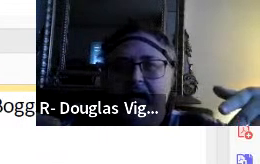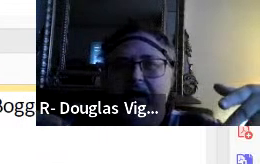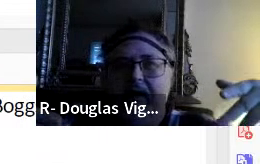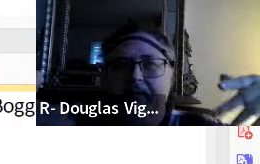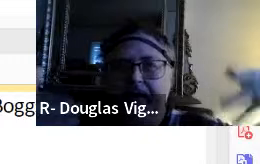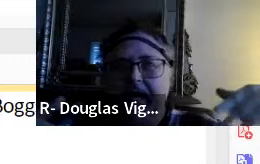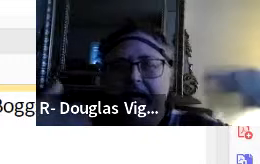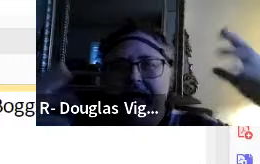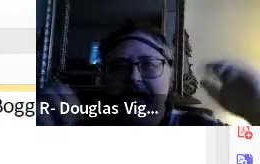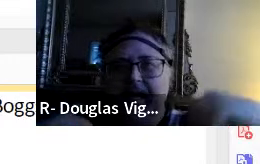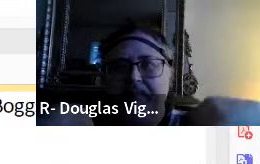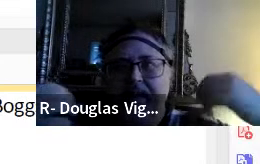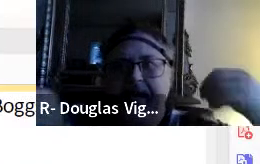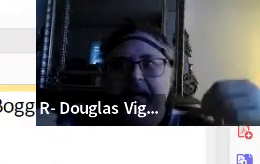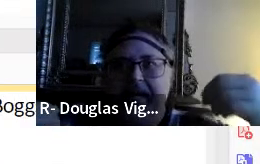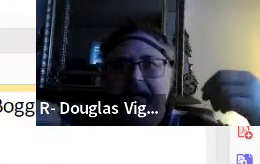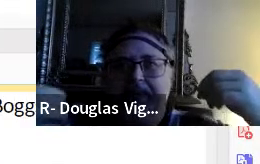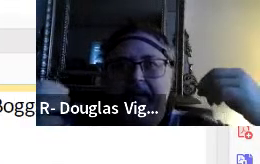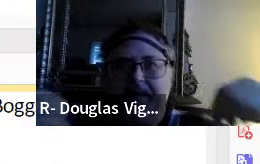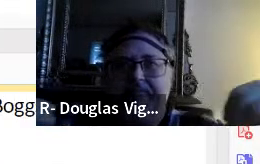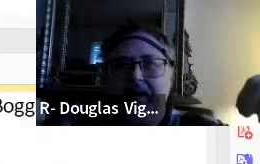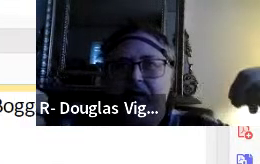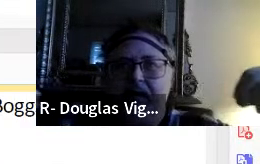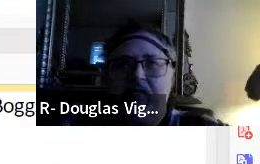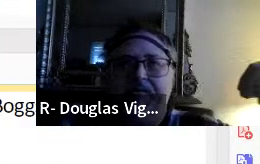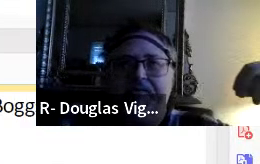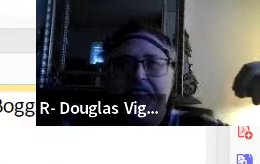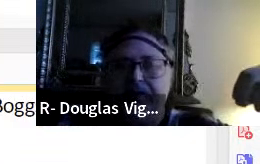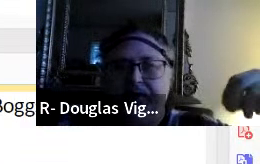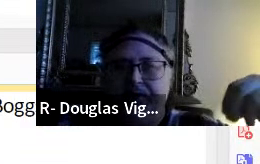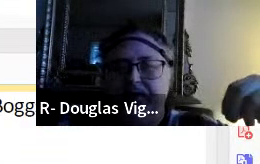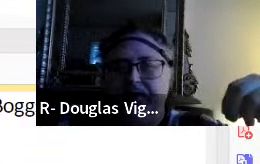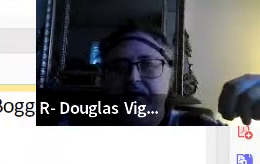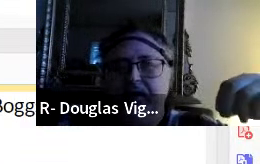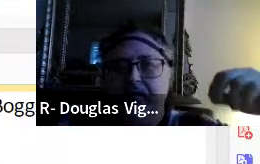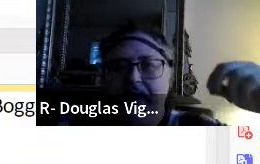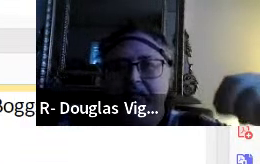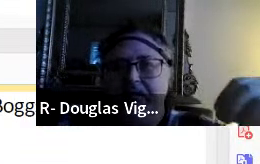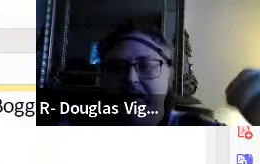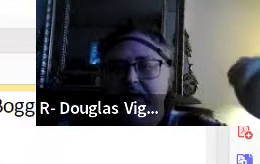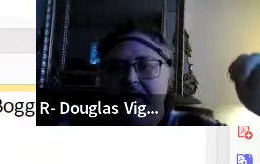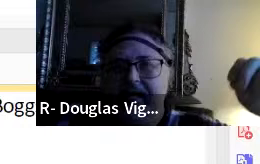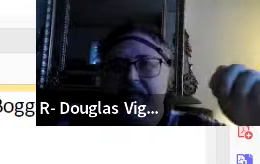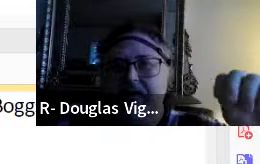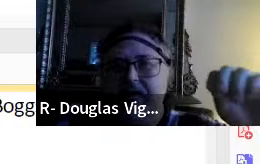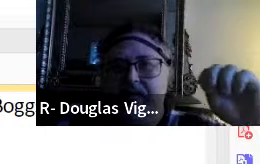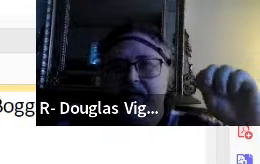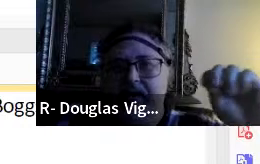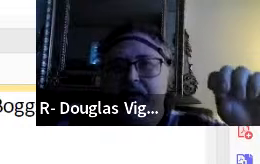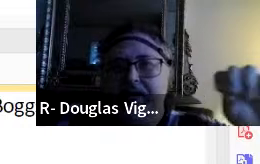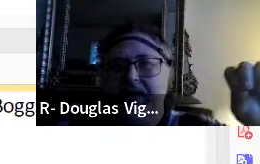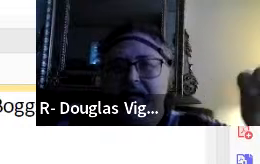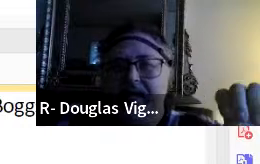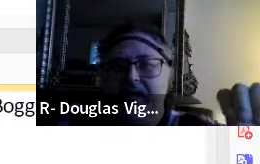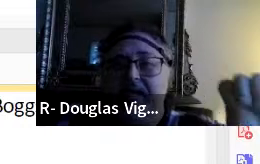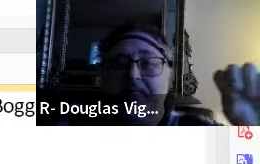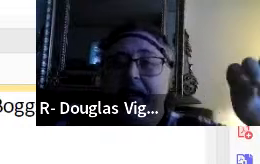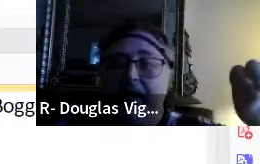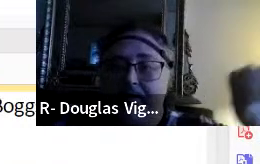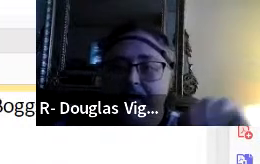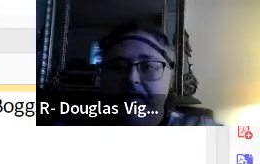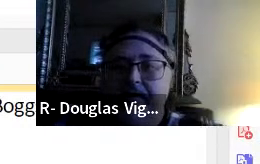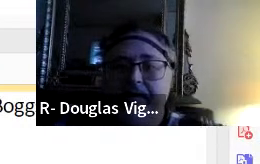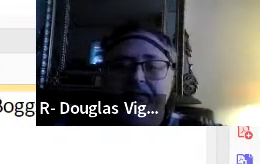county. But yeah, it's not making it specific what you're referring to when I'm trying to understand what your presentation